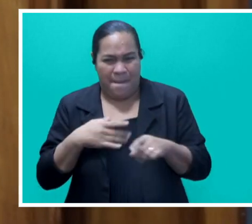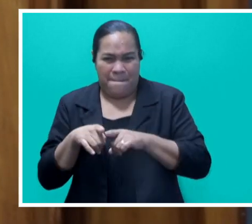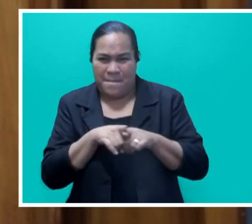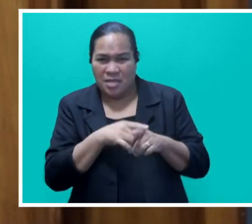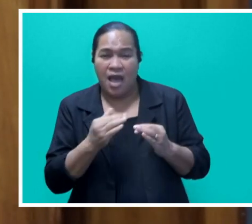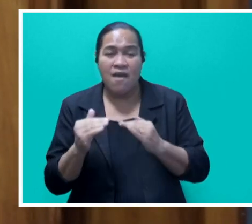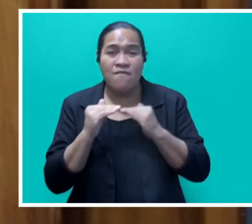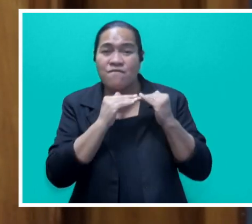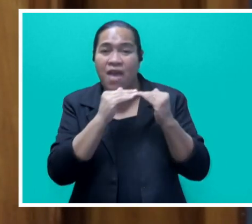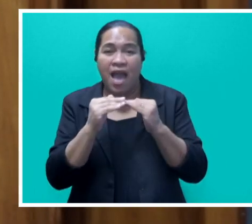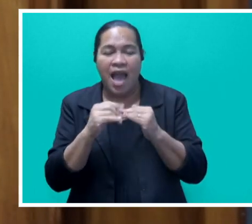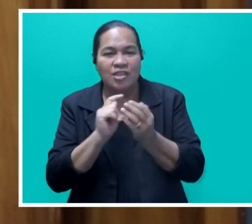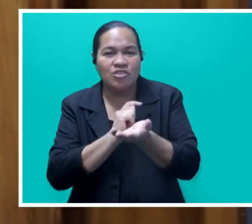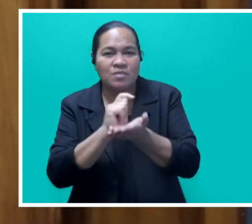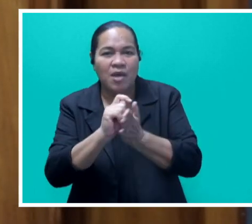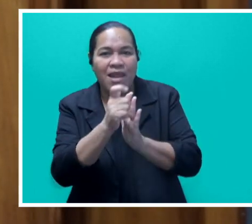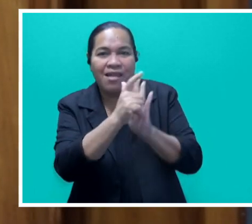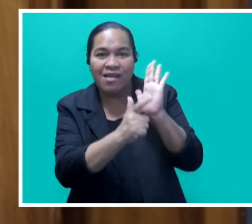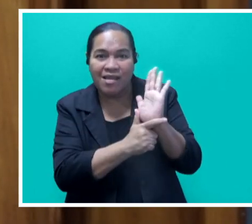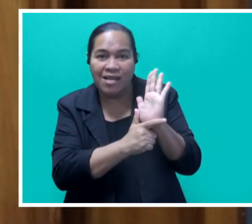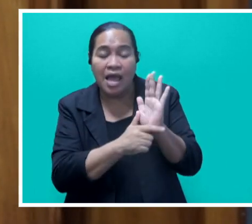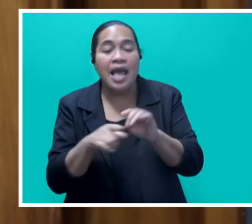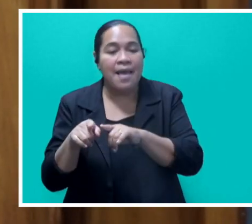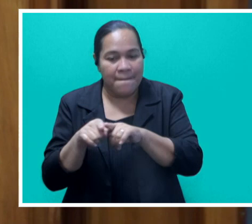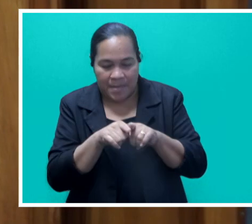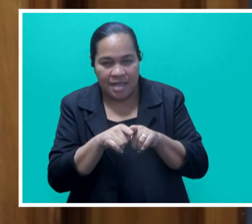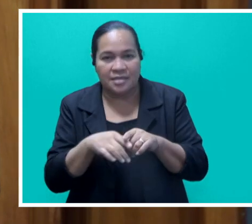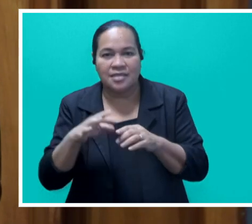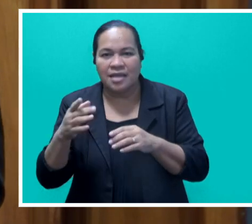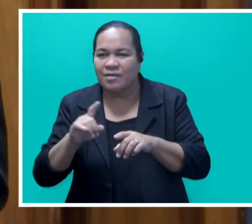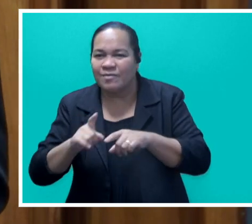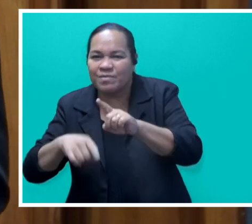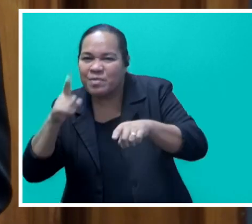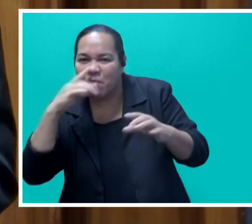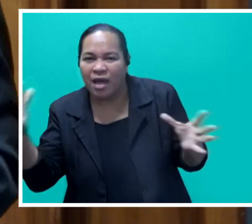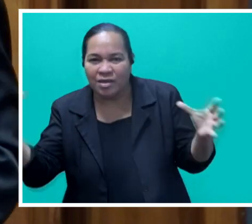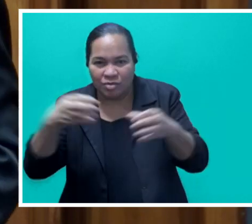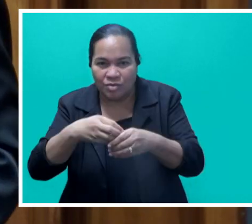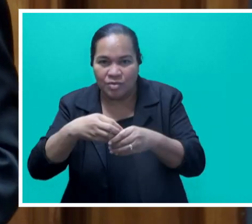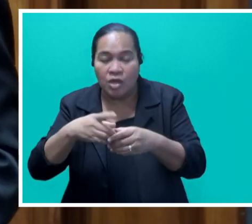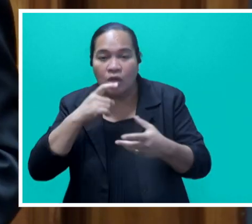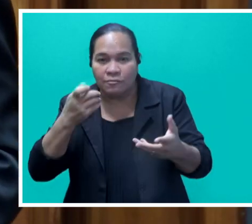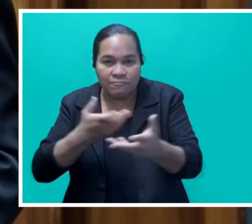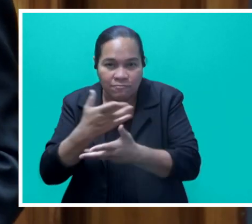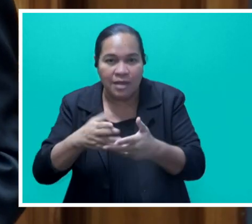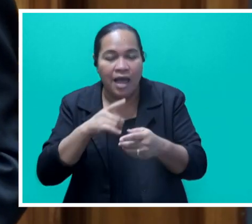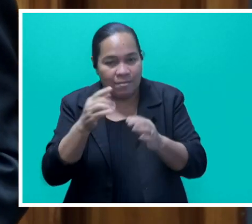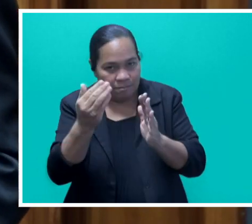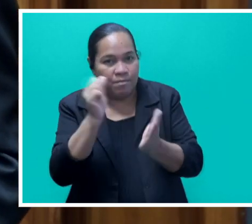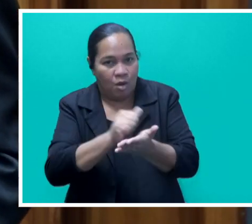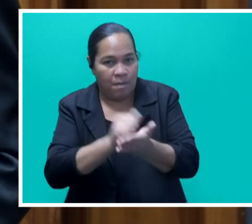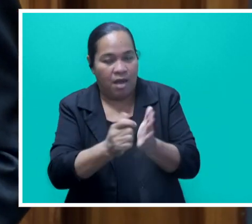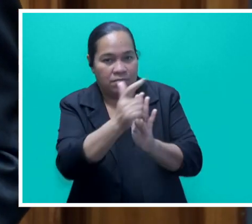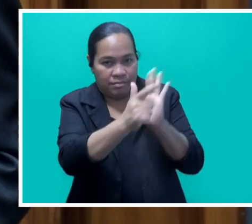and transparent legislation, I mean a collaborative approach, with the private sector forming the right